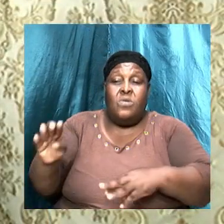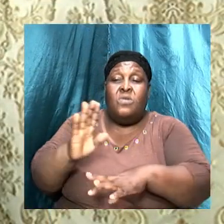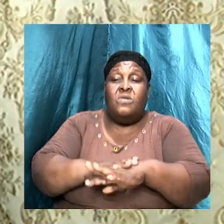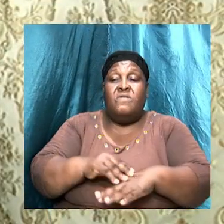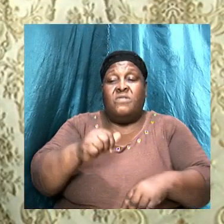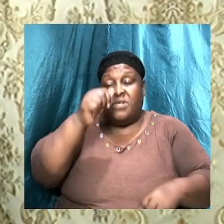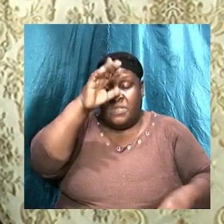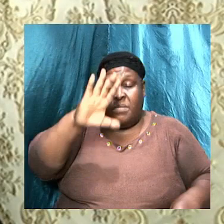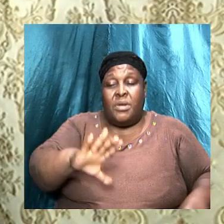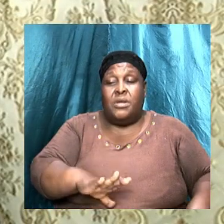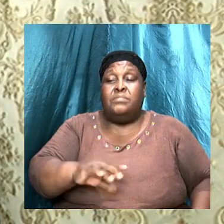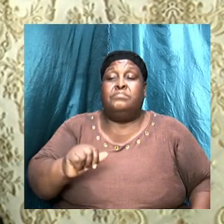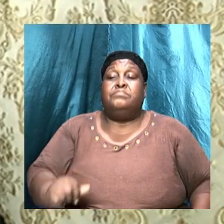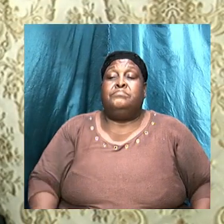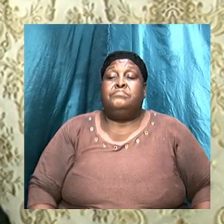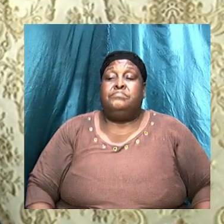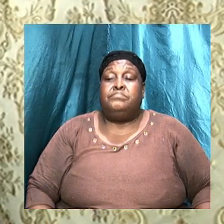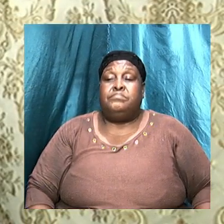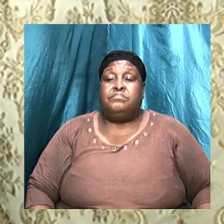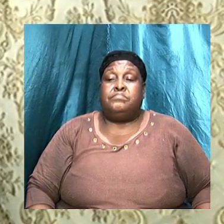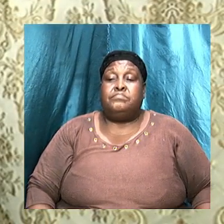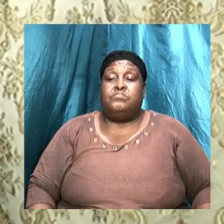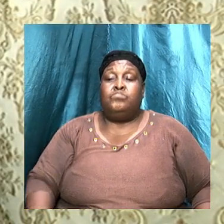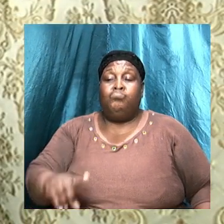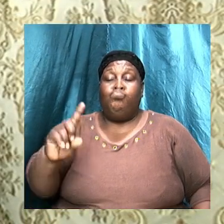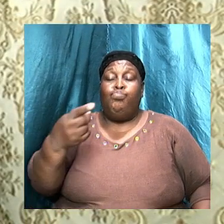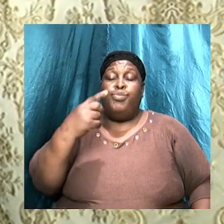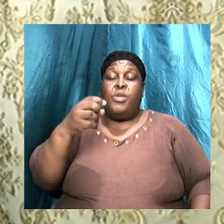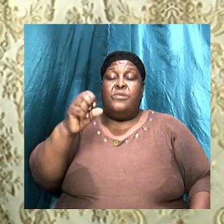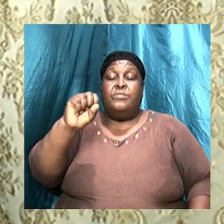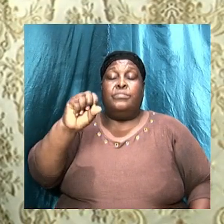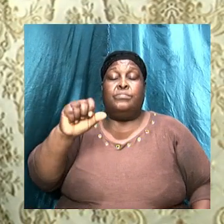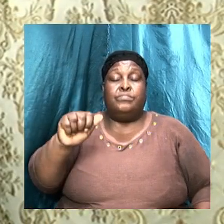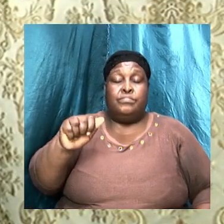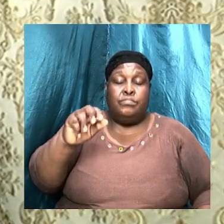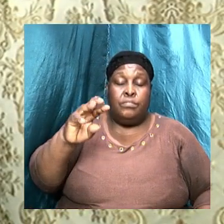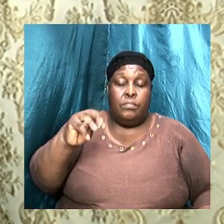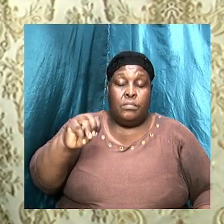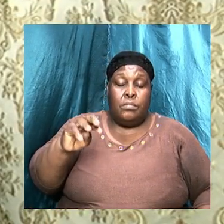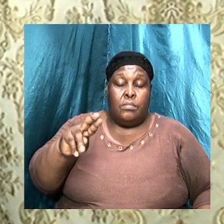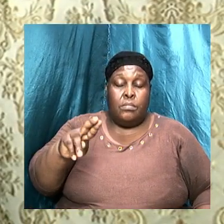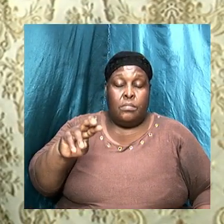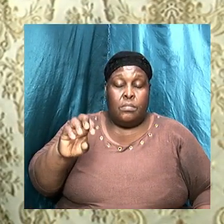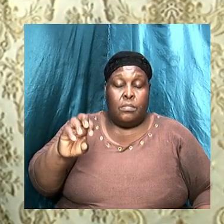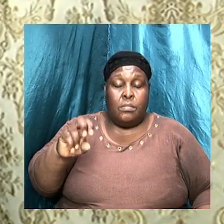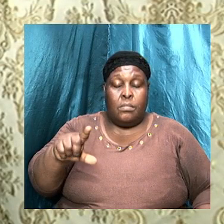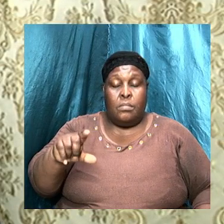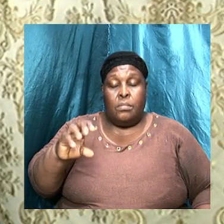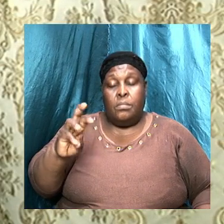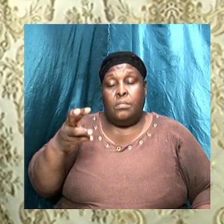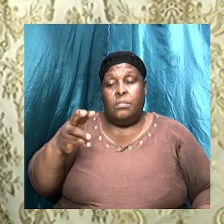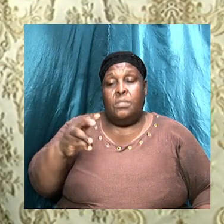to. But let us look at this. 1 Samuel 16, 13, and 14.